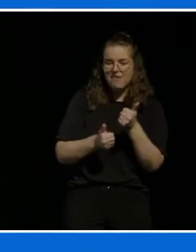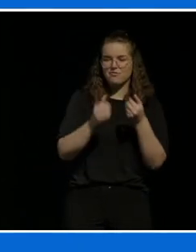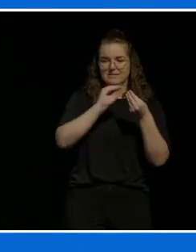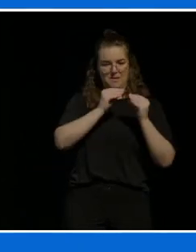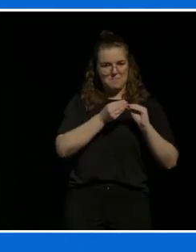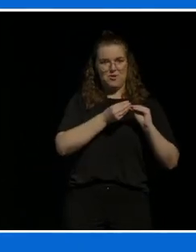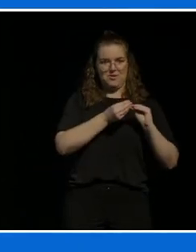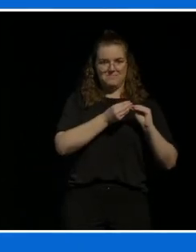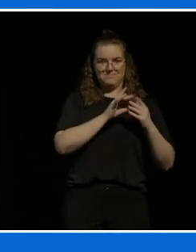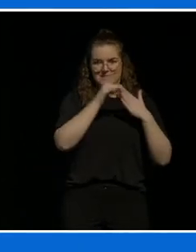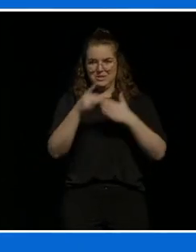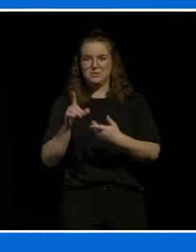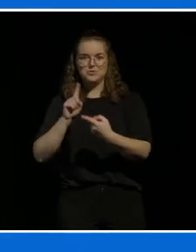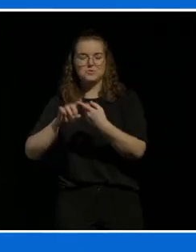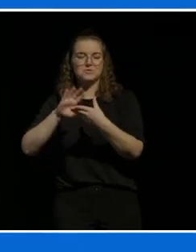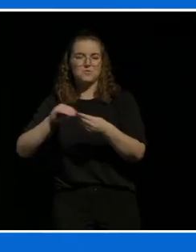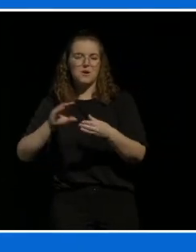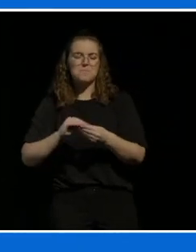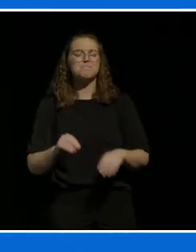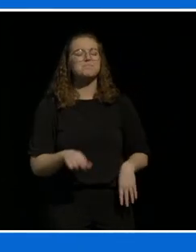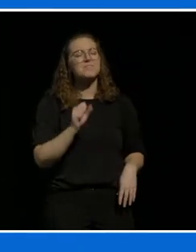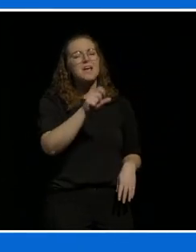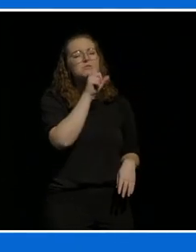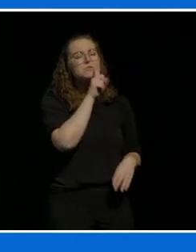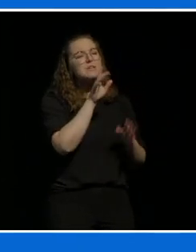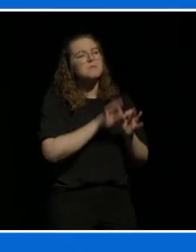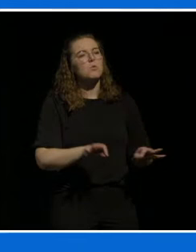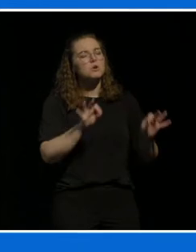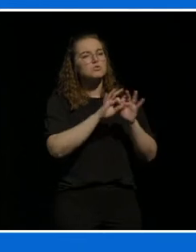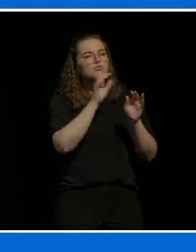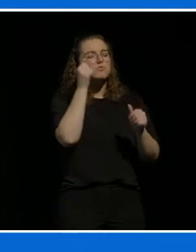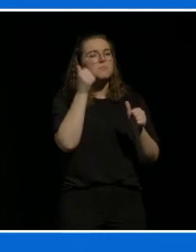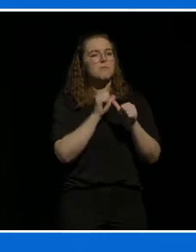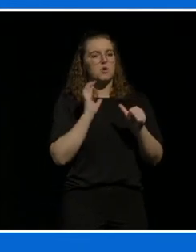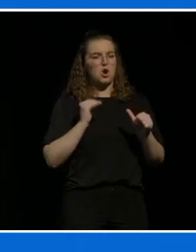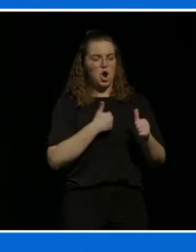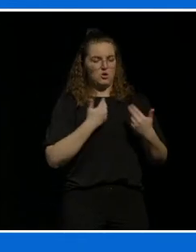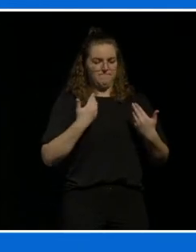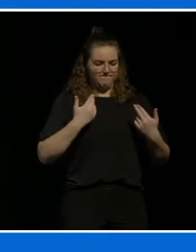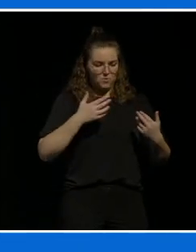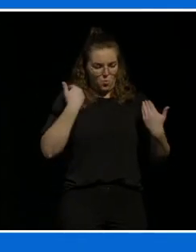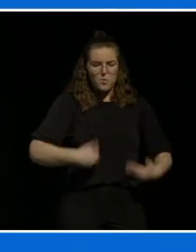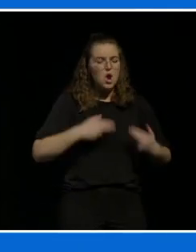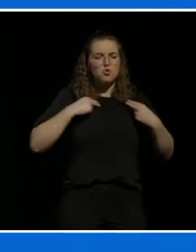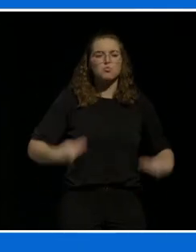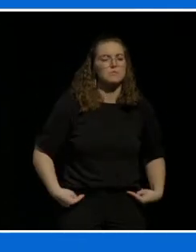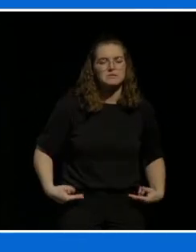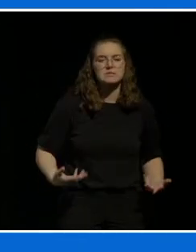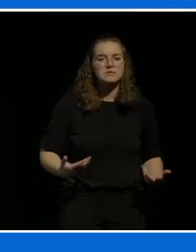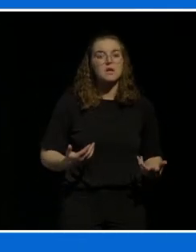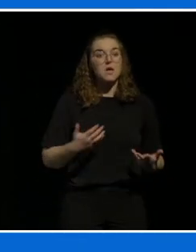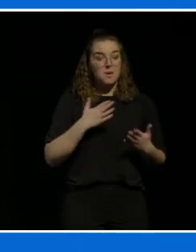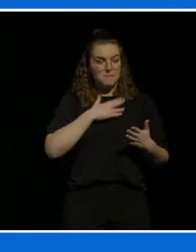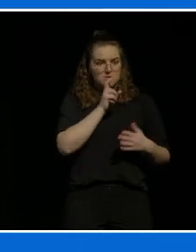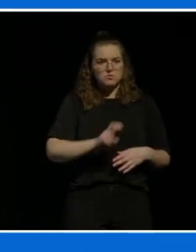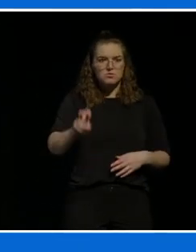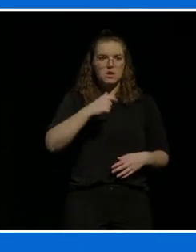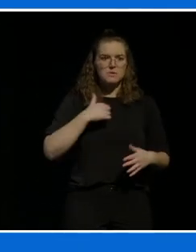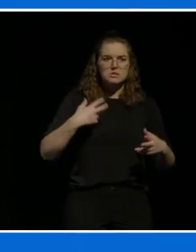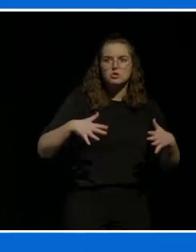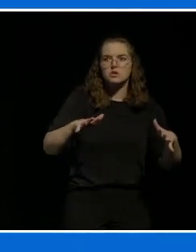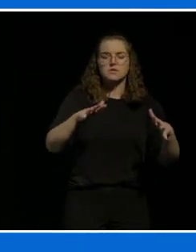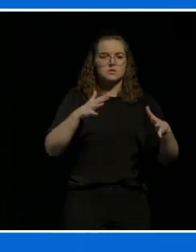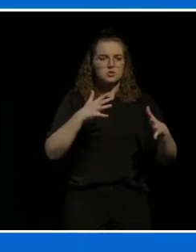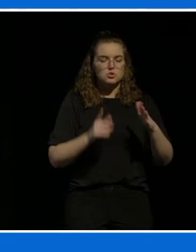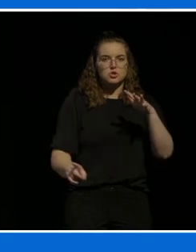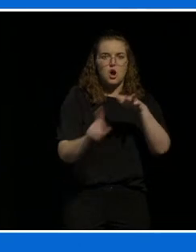I think it's really important to remember our humanity in social media. I think that when I started my journey, I was nervous to show up and share that I was in